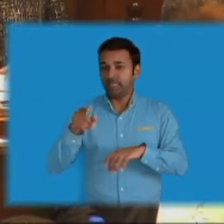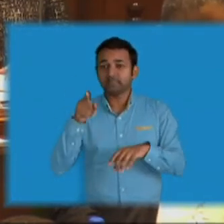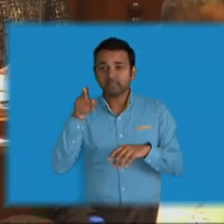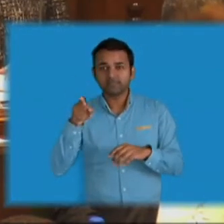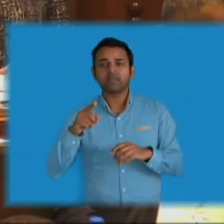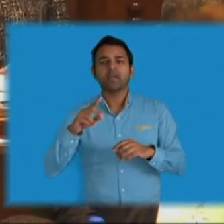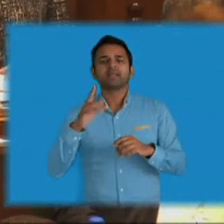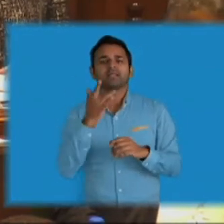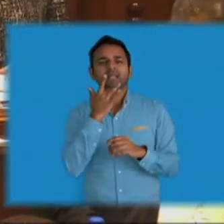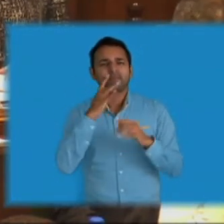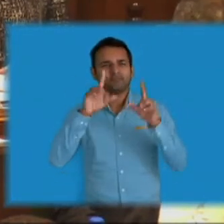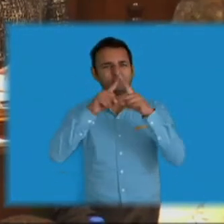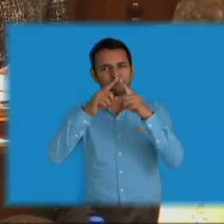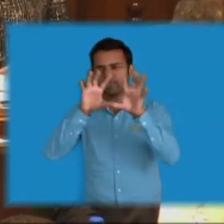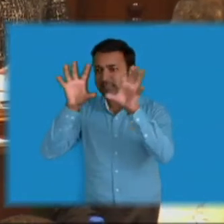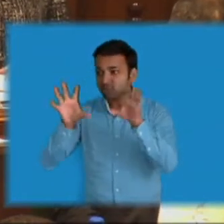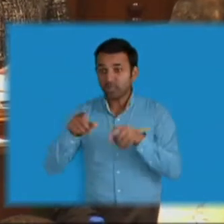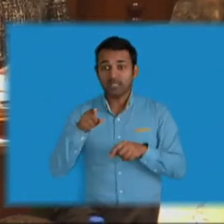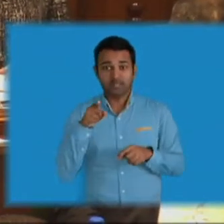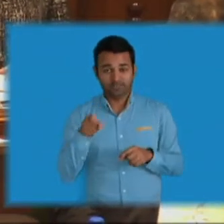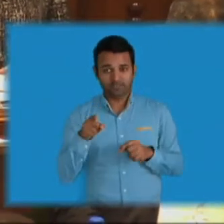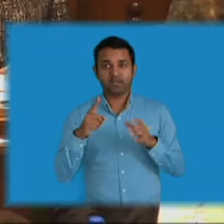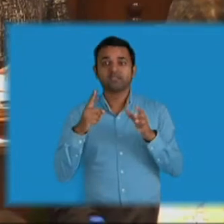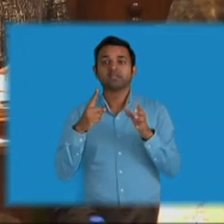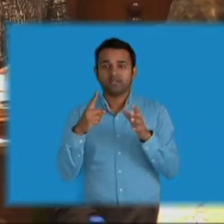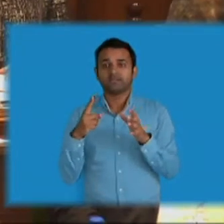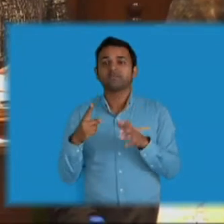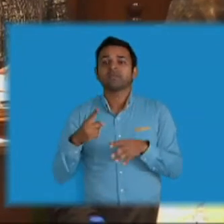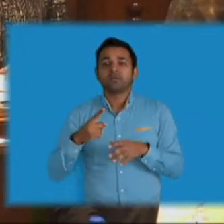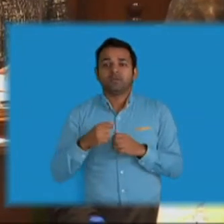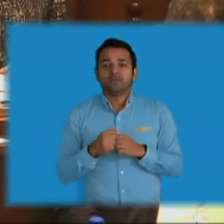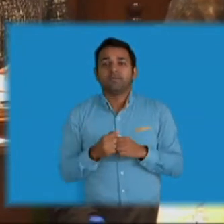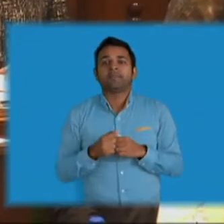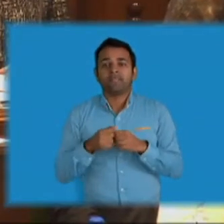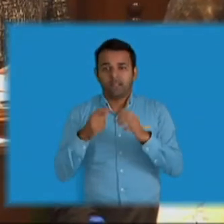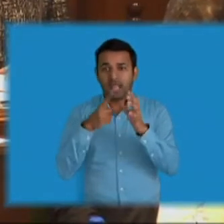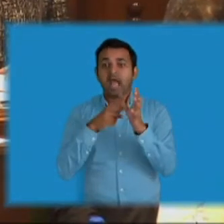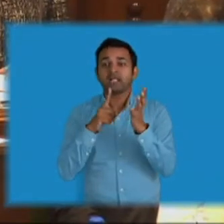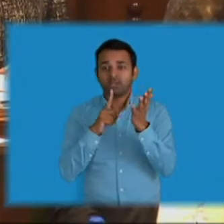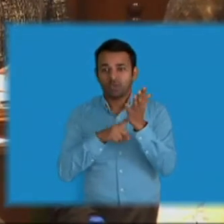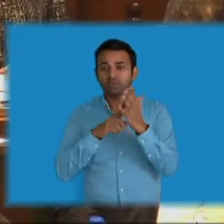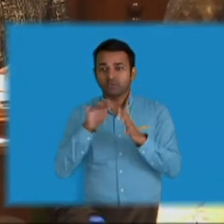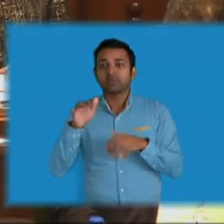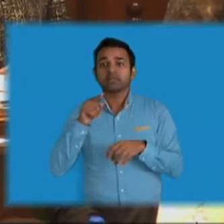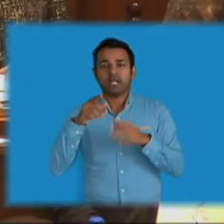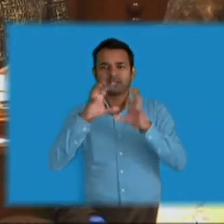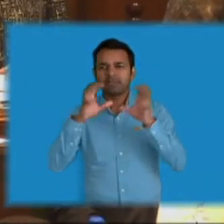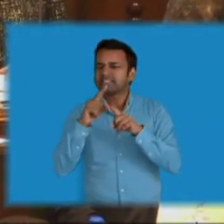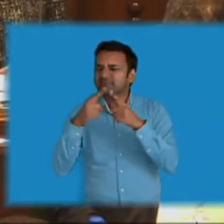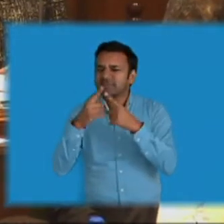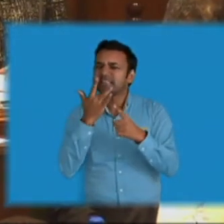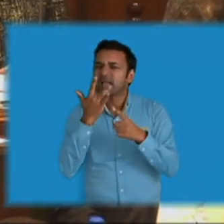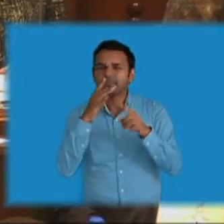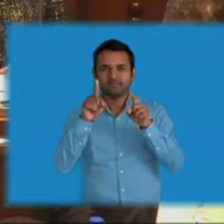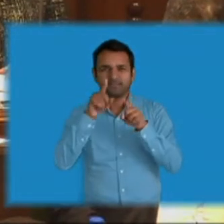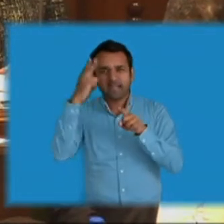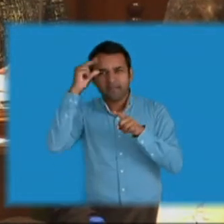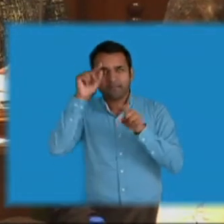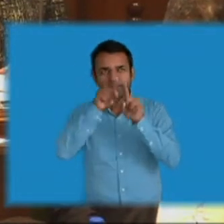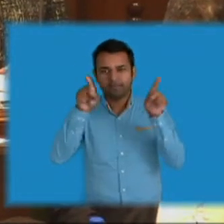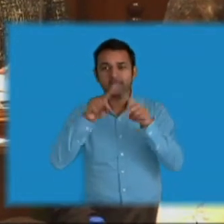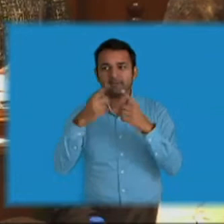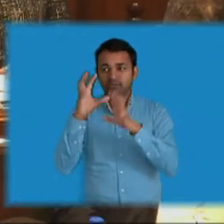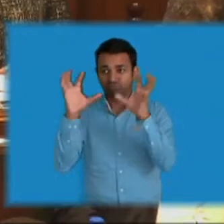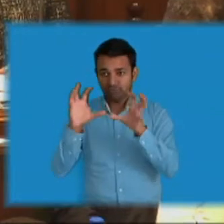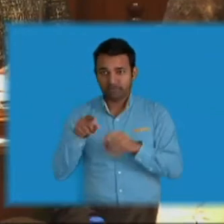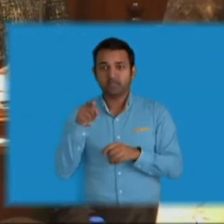as African tulips and rain tree. Madam Speaker, part of this degraded landscape in the